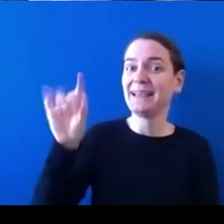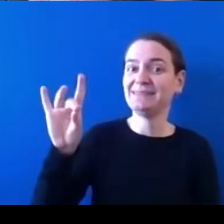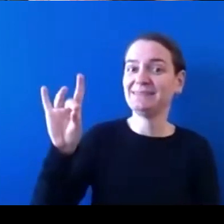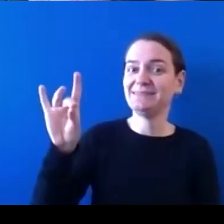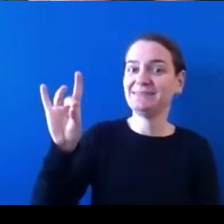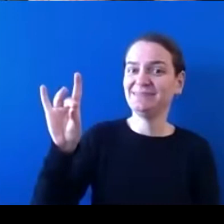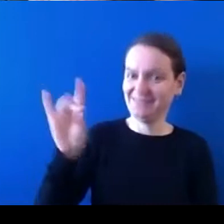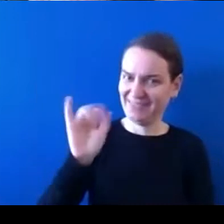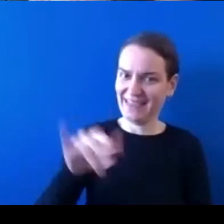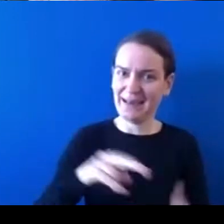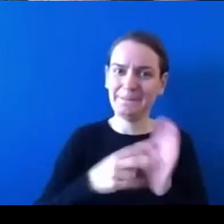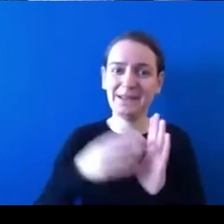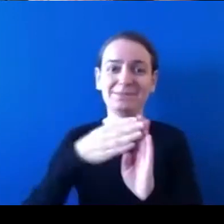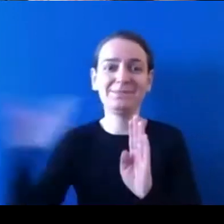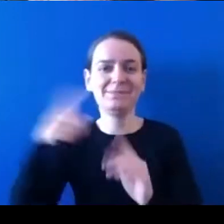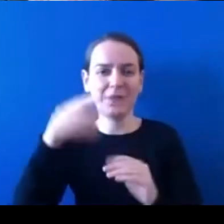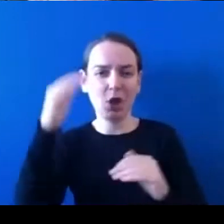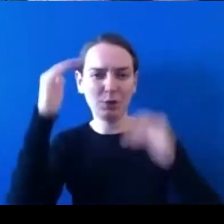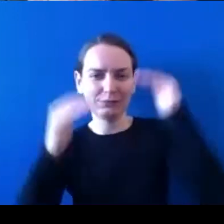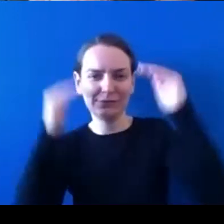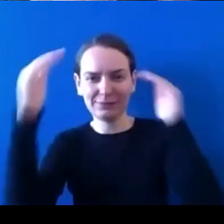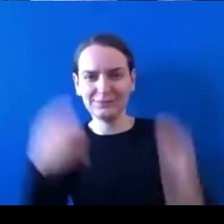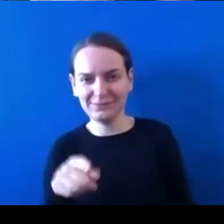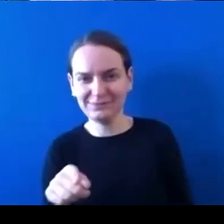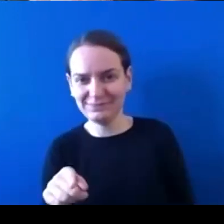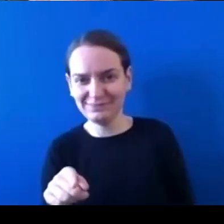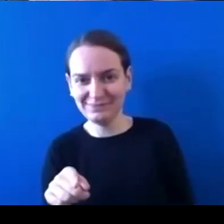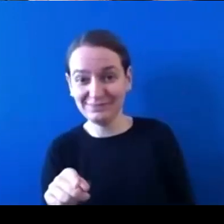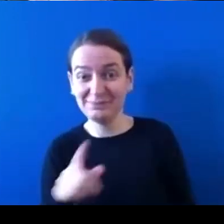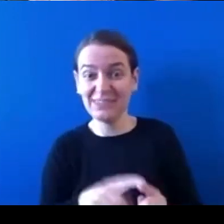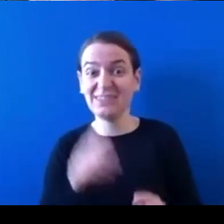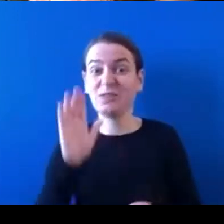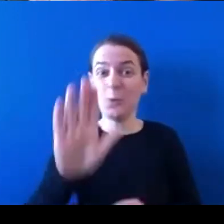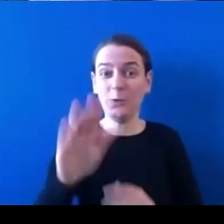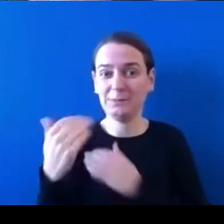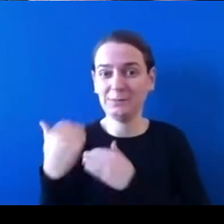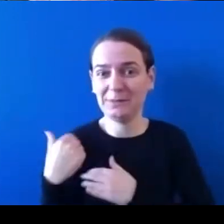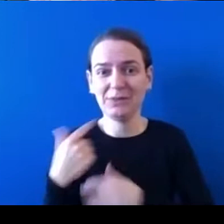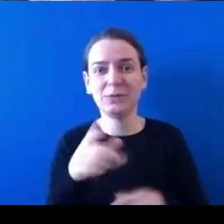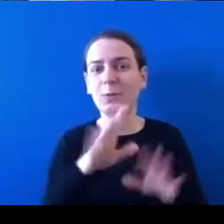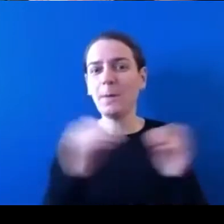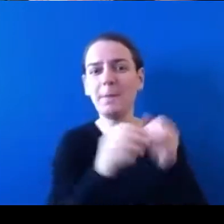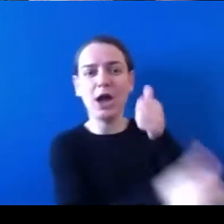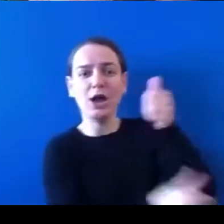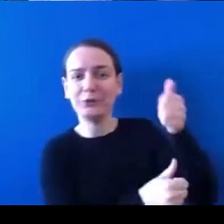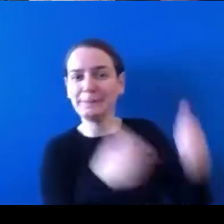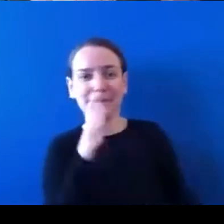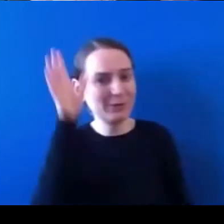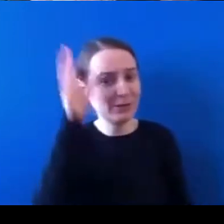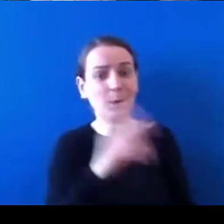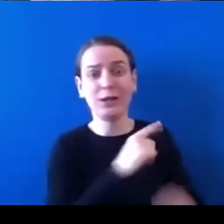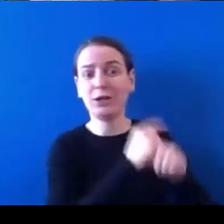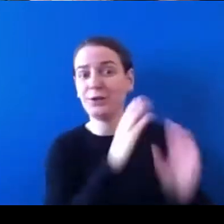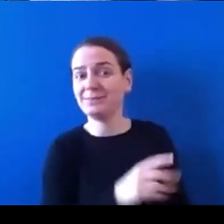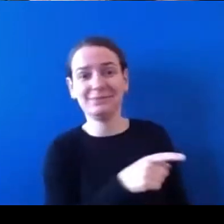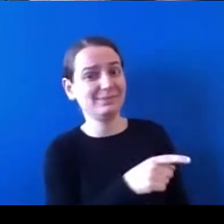your life, you are now responsible. It's not your parents, not your teachers, it's not your friend, it's you. You need